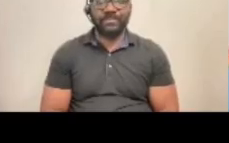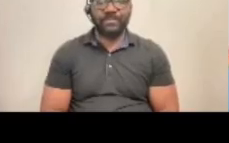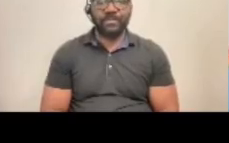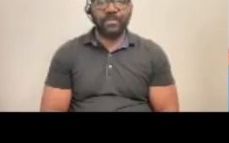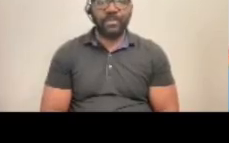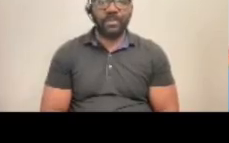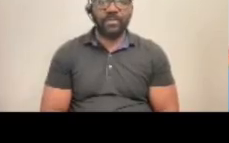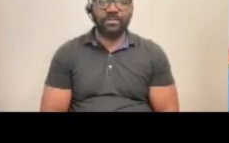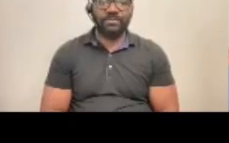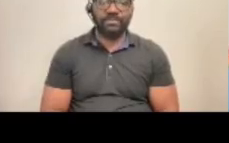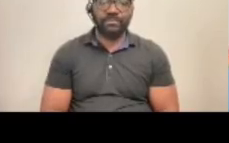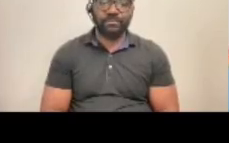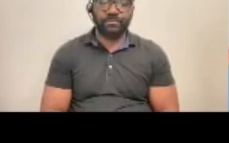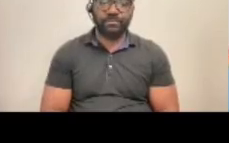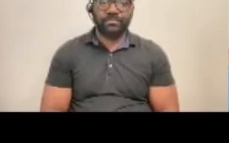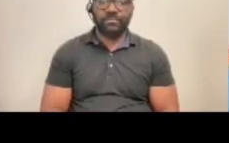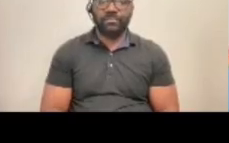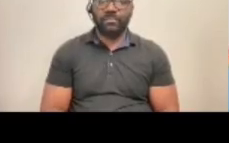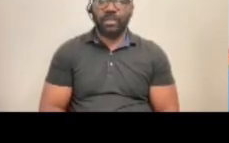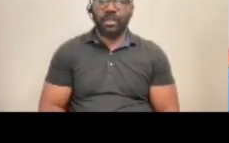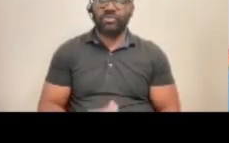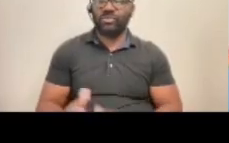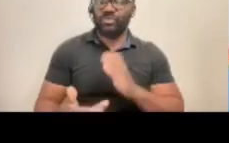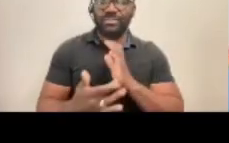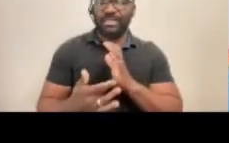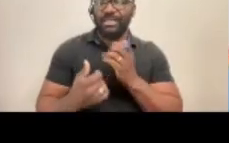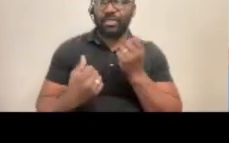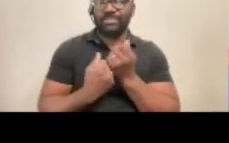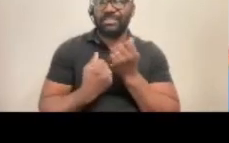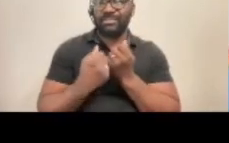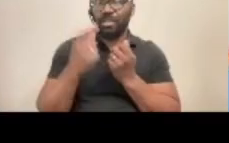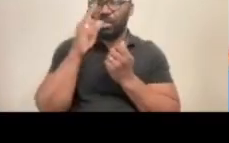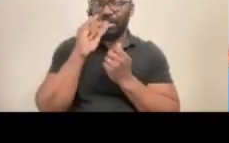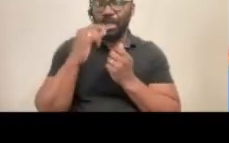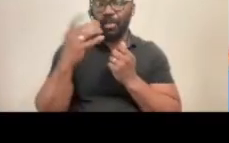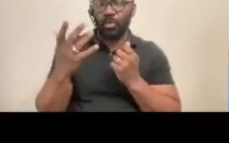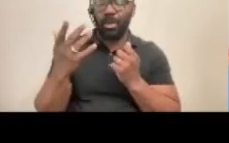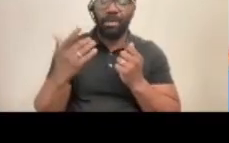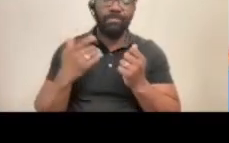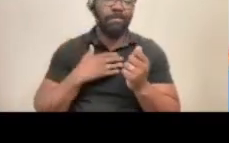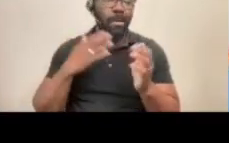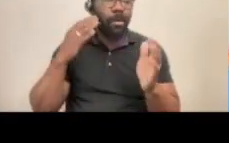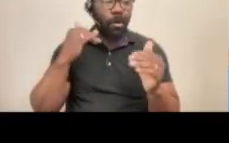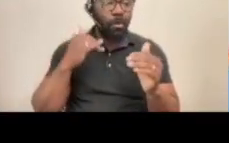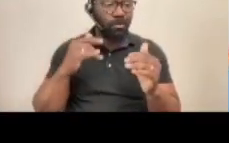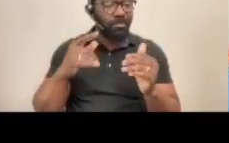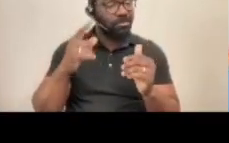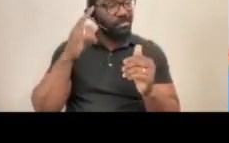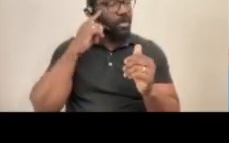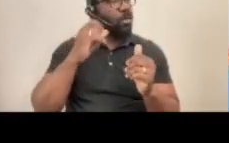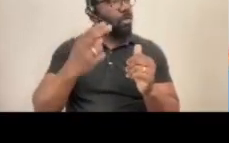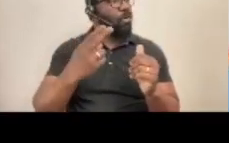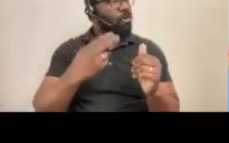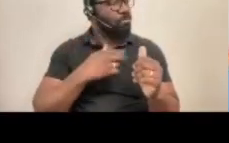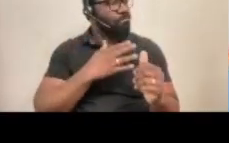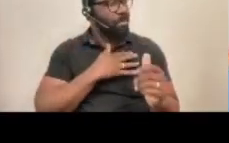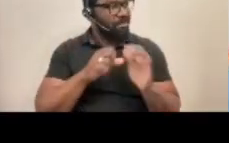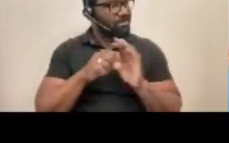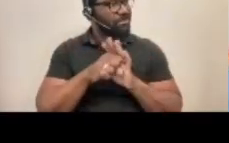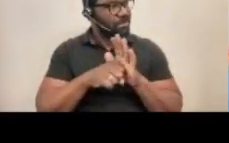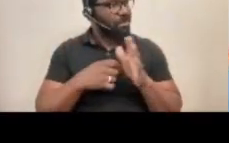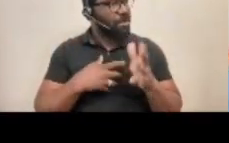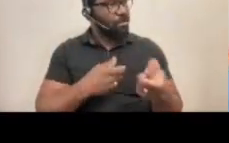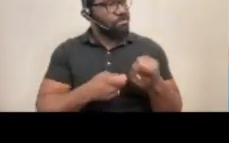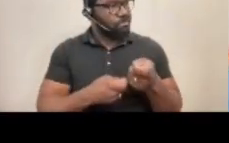So let's talk about that direct technical assistance. And my hope is, as you see this, you'll start thinking, gosh, how can my state get involved? So again,